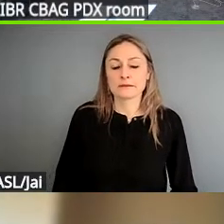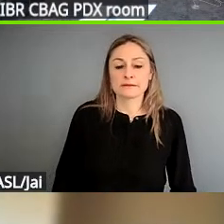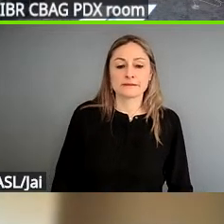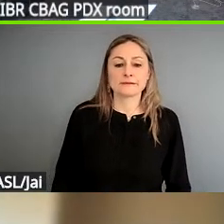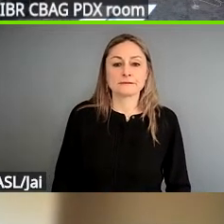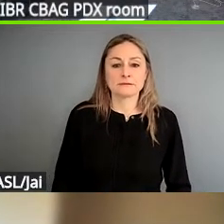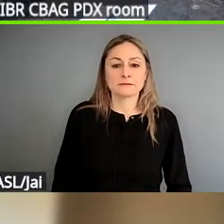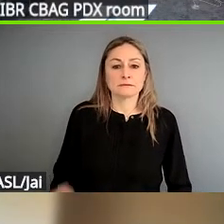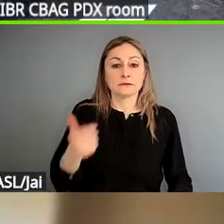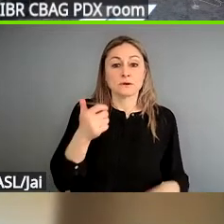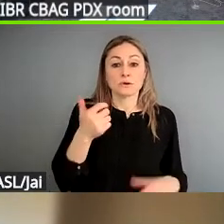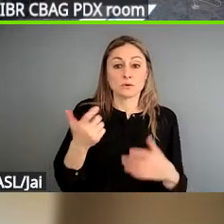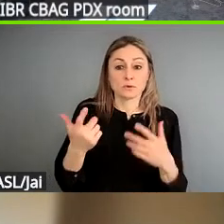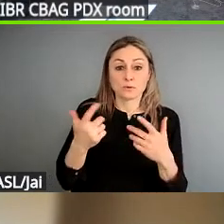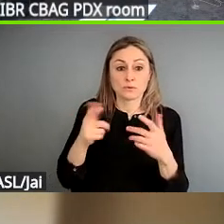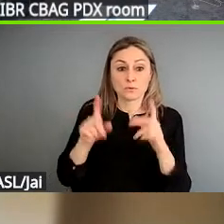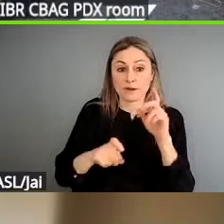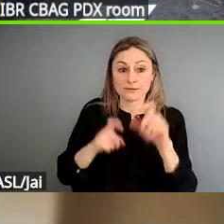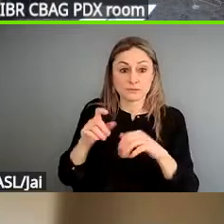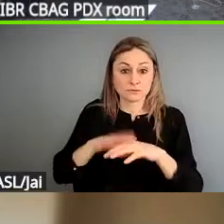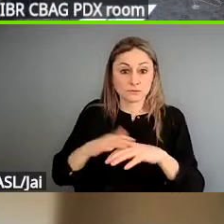Questions online?